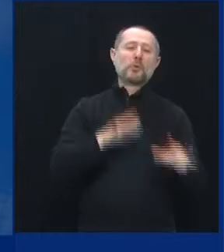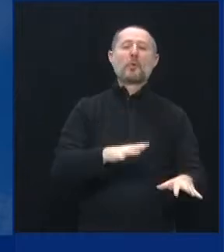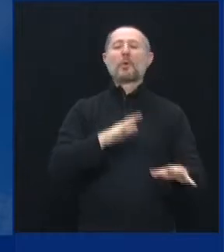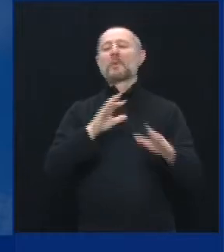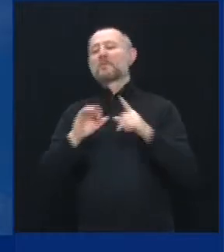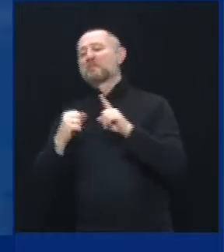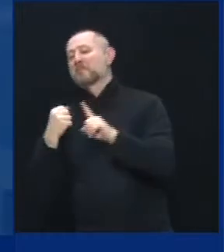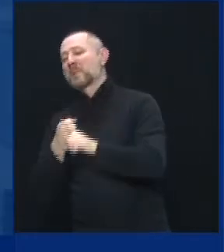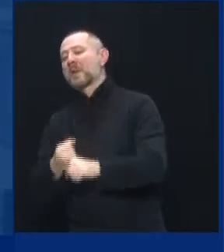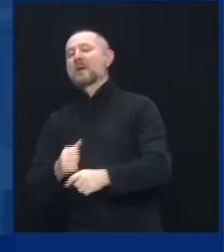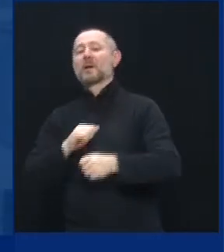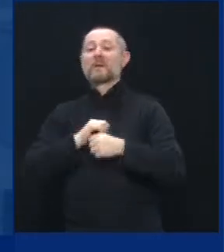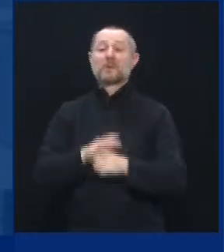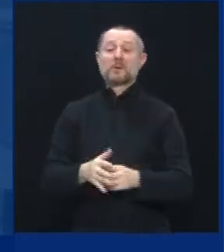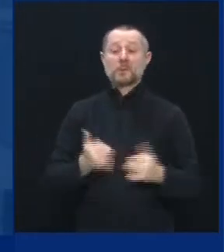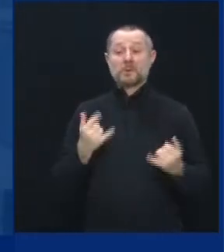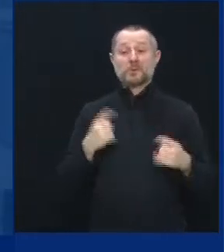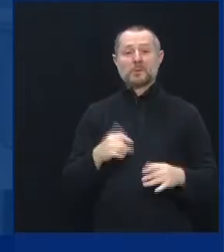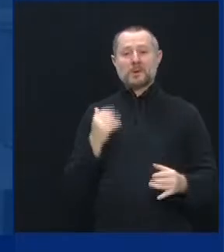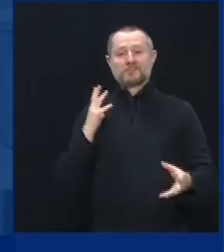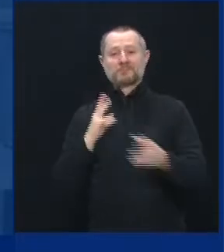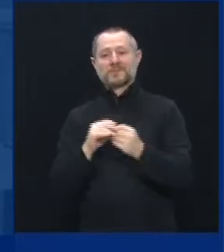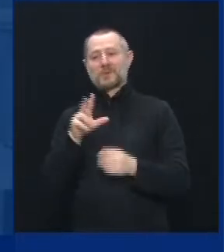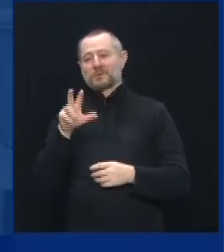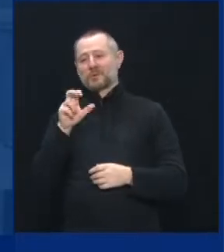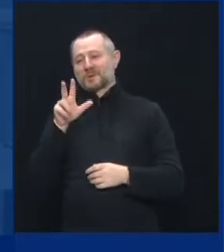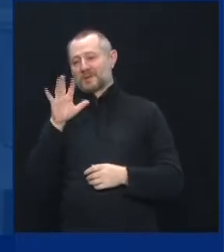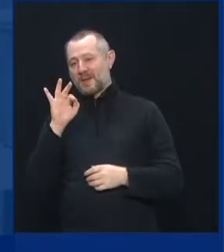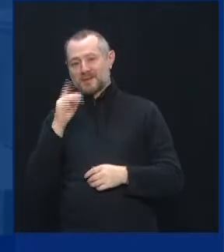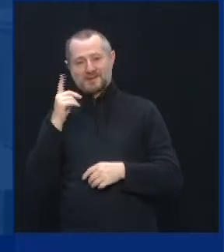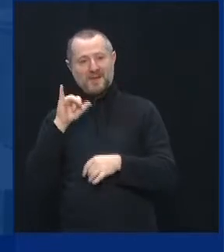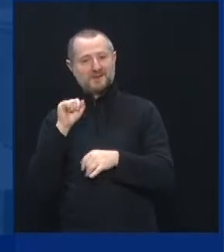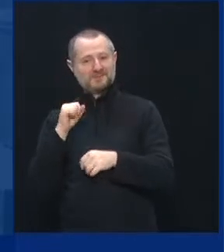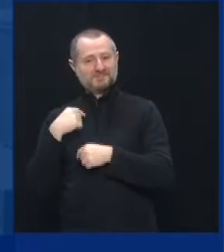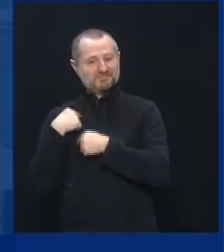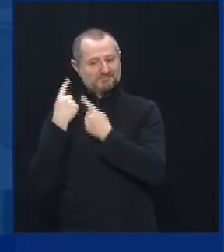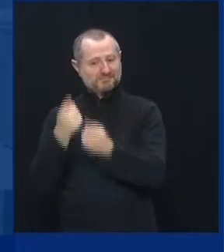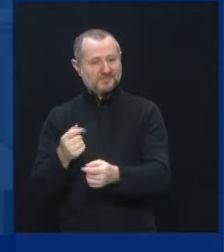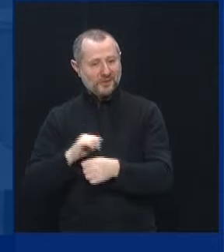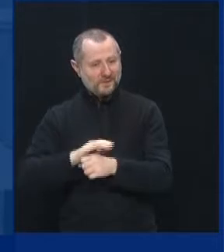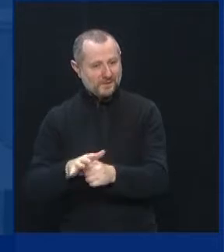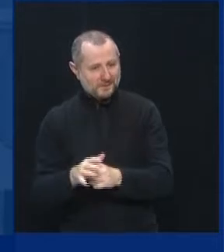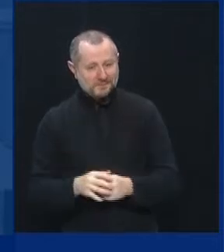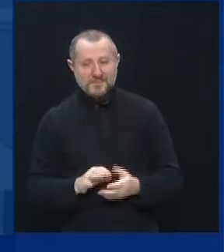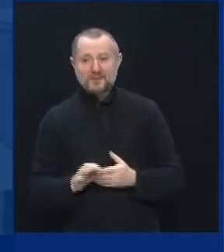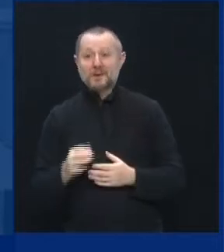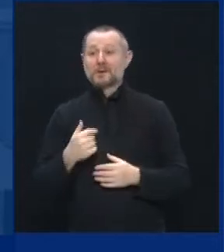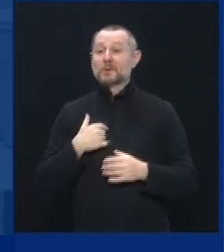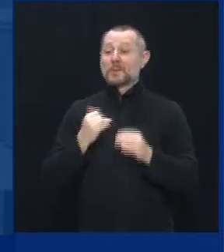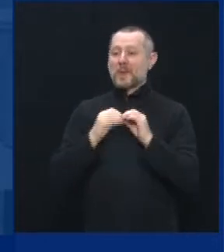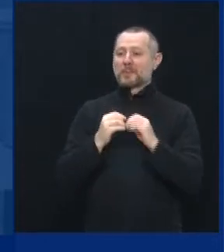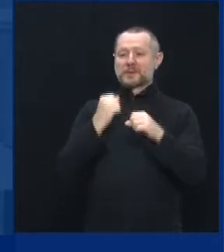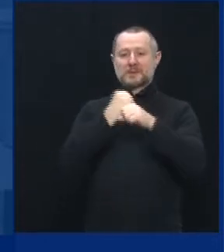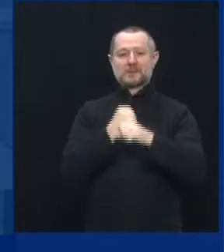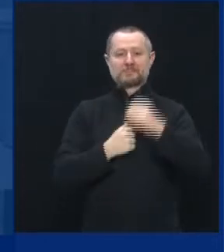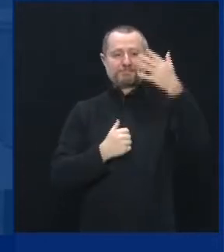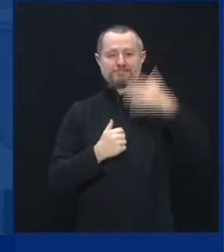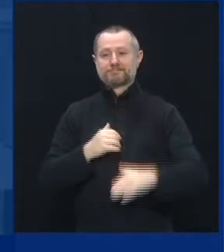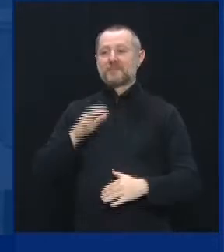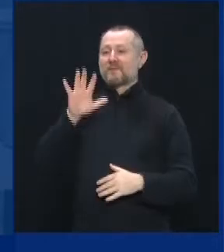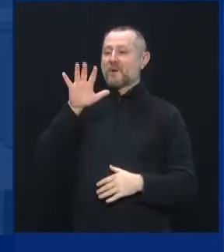is 339 since we've been dealing with COVID. These are the COVID numbers today: